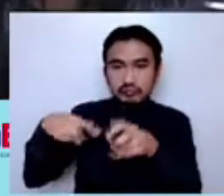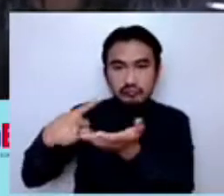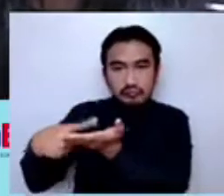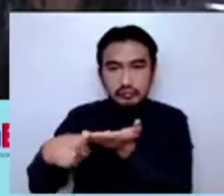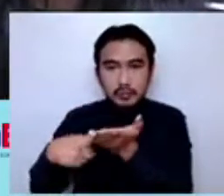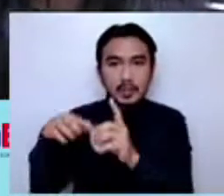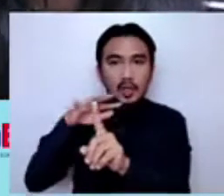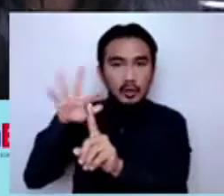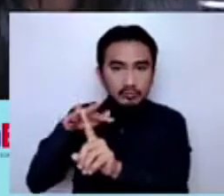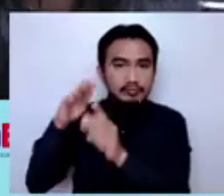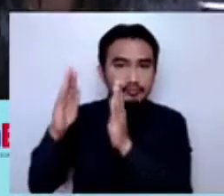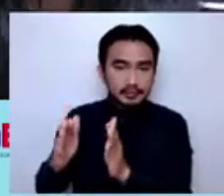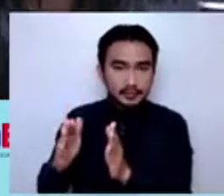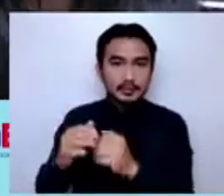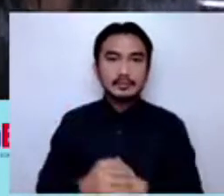be unanimous.